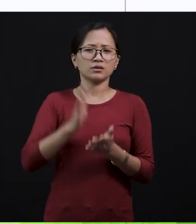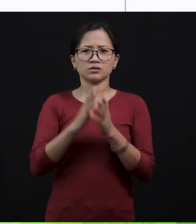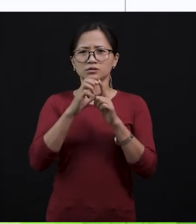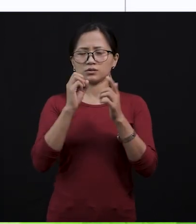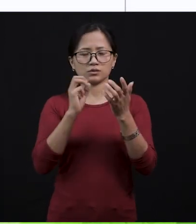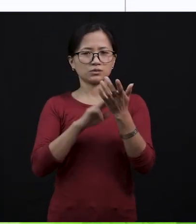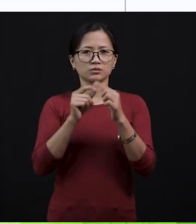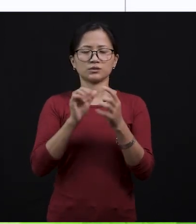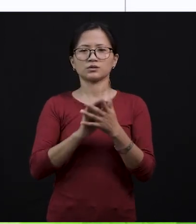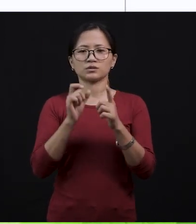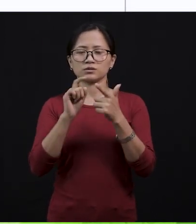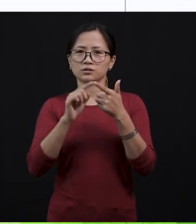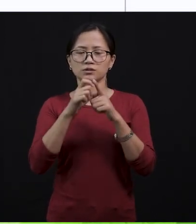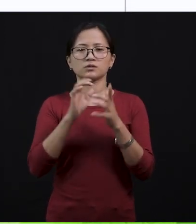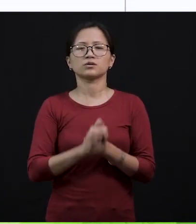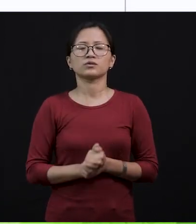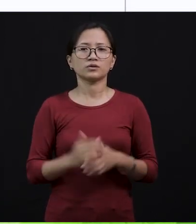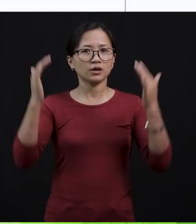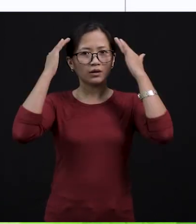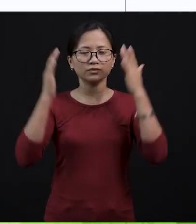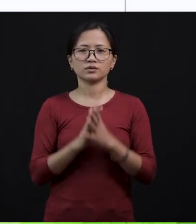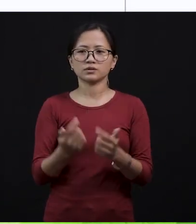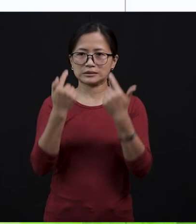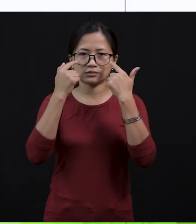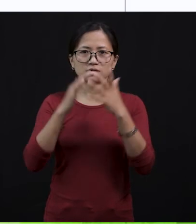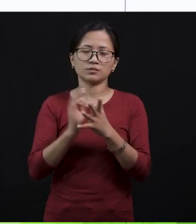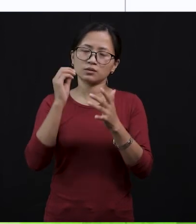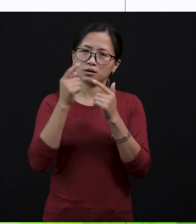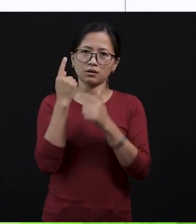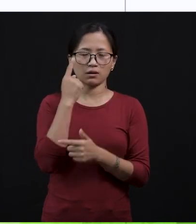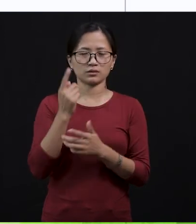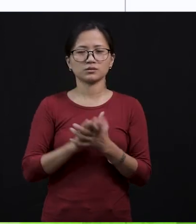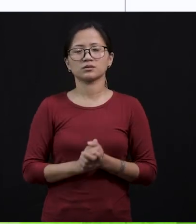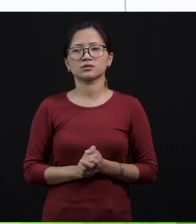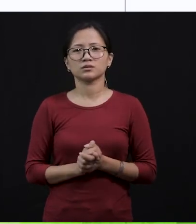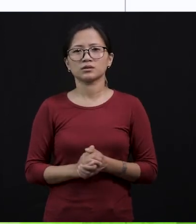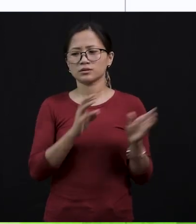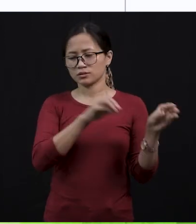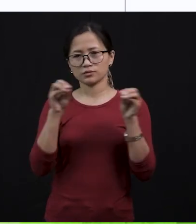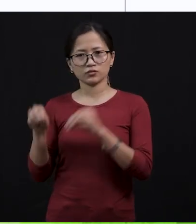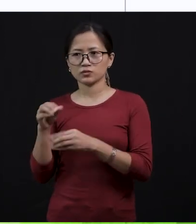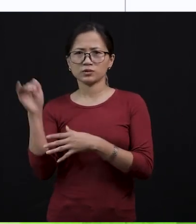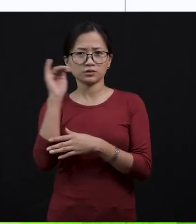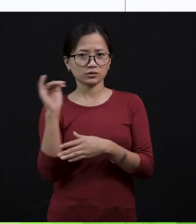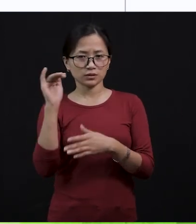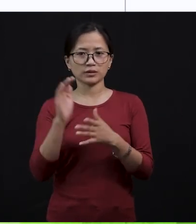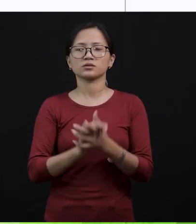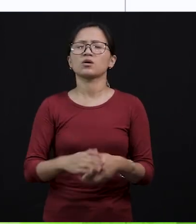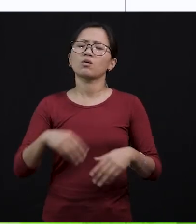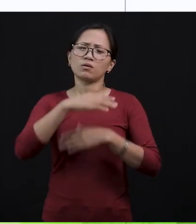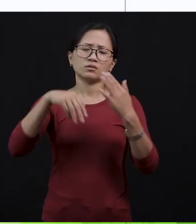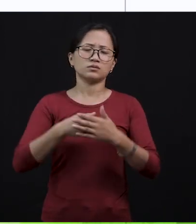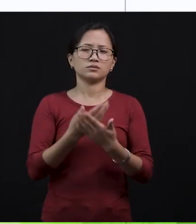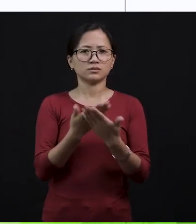domed forehead and he has sunken eyes, and you remember he moves like a snake. So all these